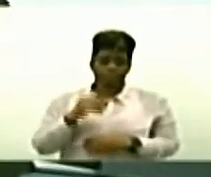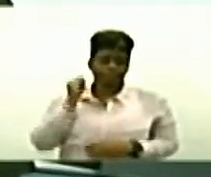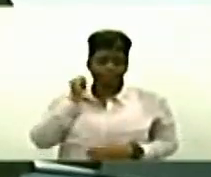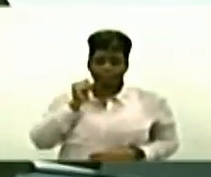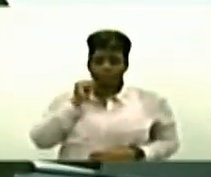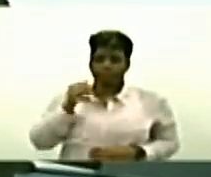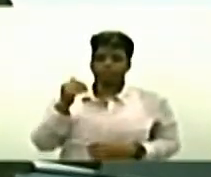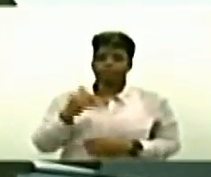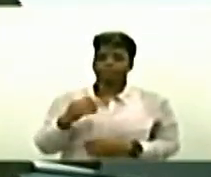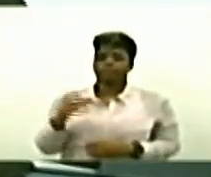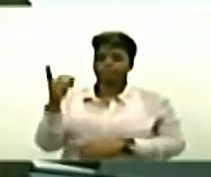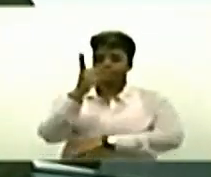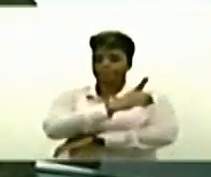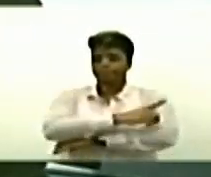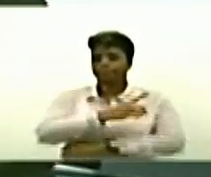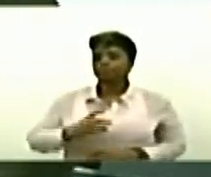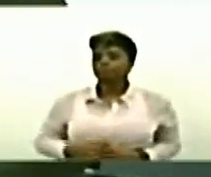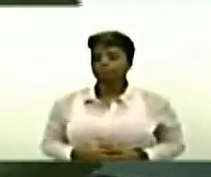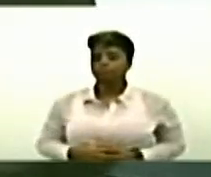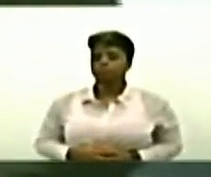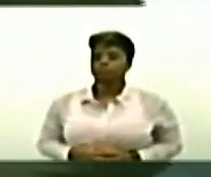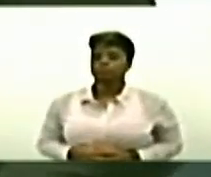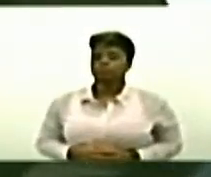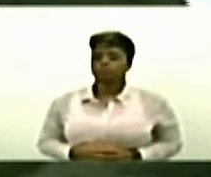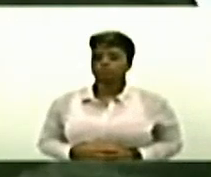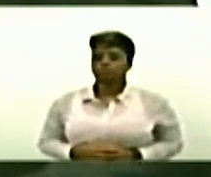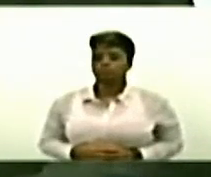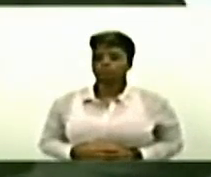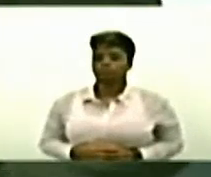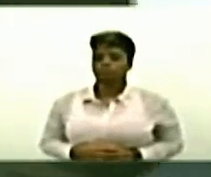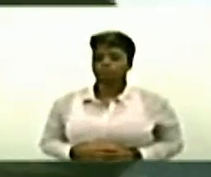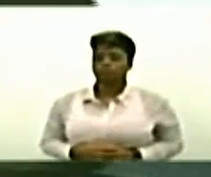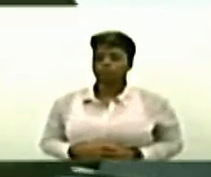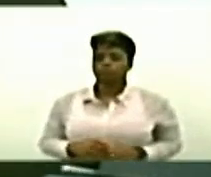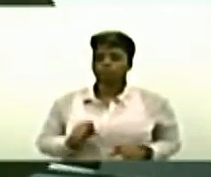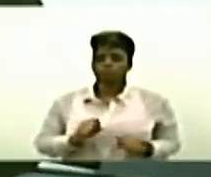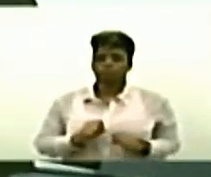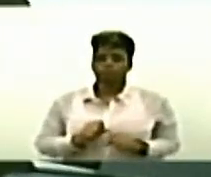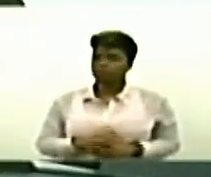single out that. Mr. President, as regards to the